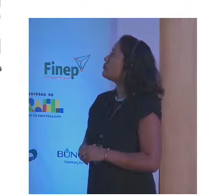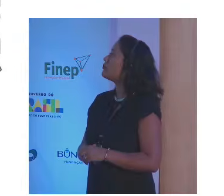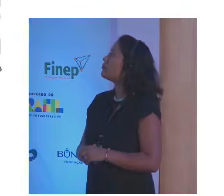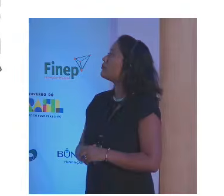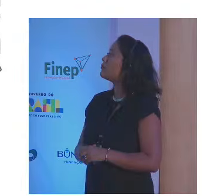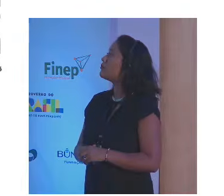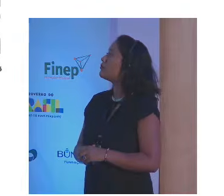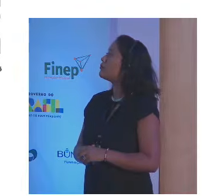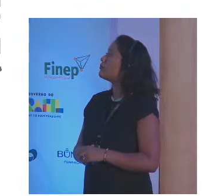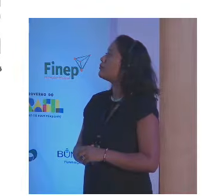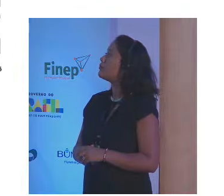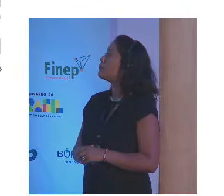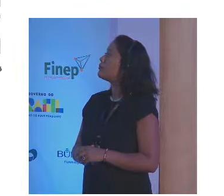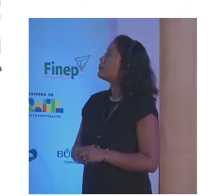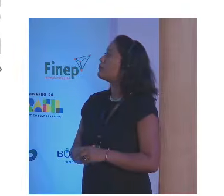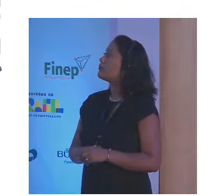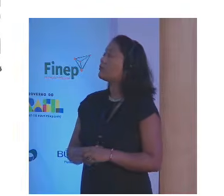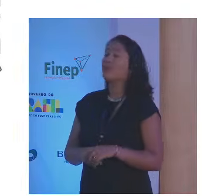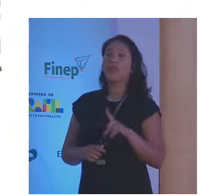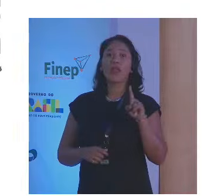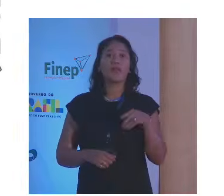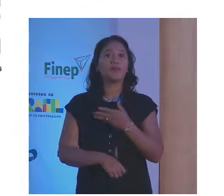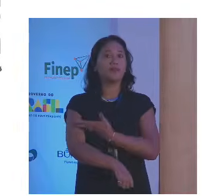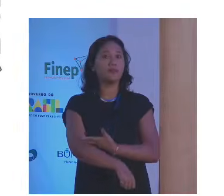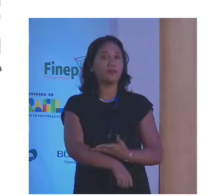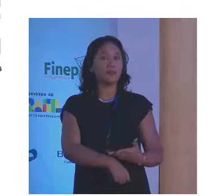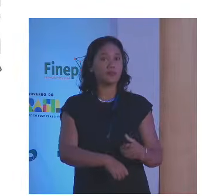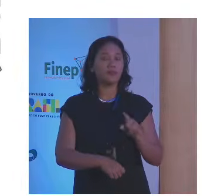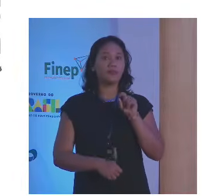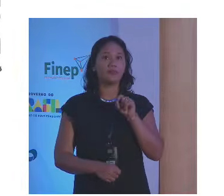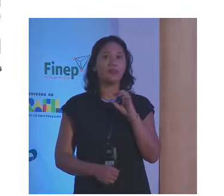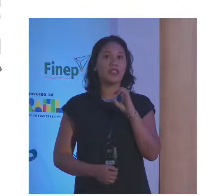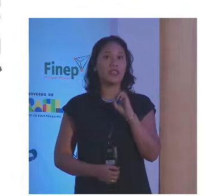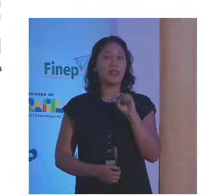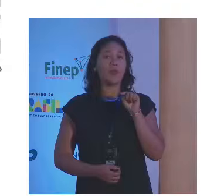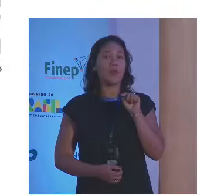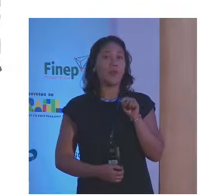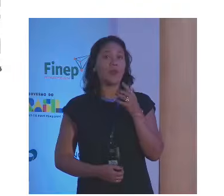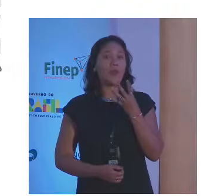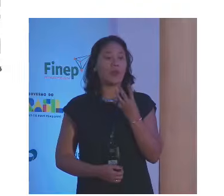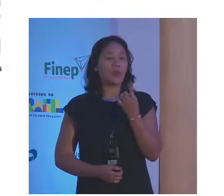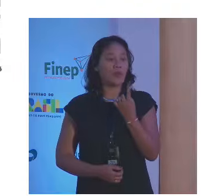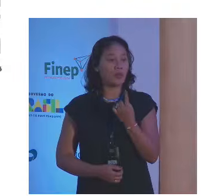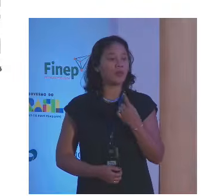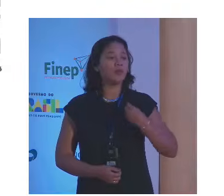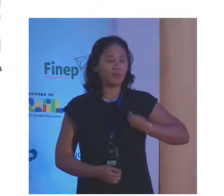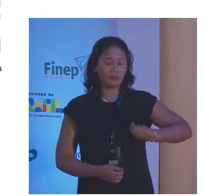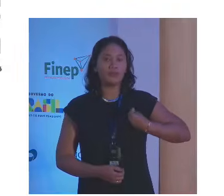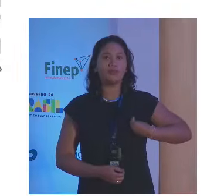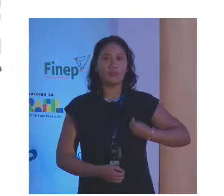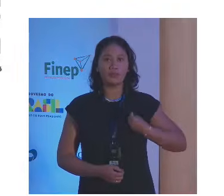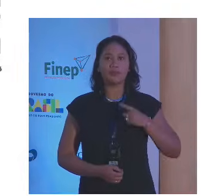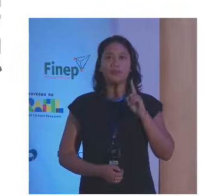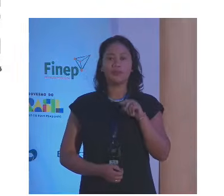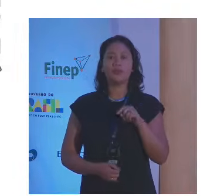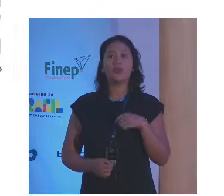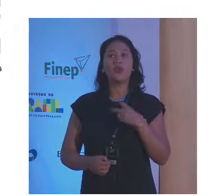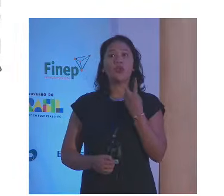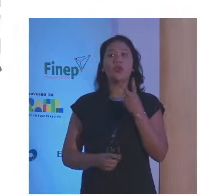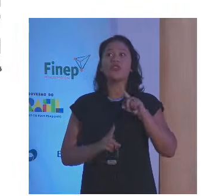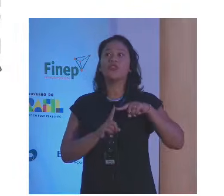2001. It is currently 0.24 degrees Celsius per decade, about twice the rate as